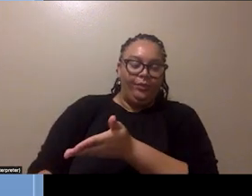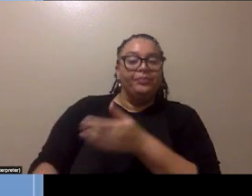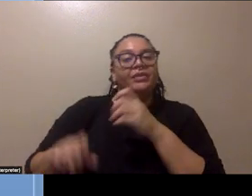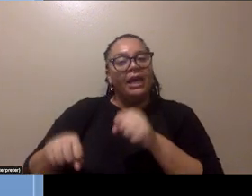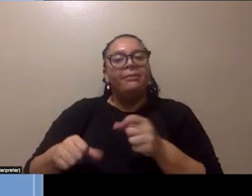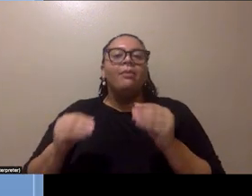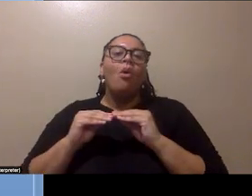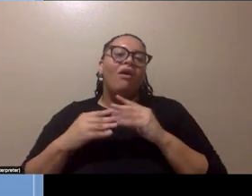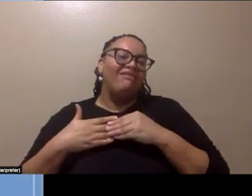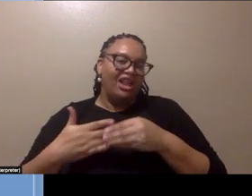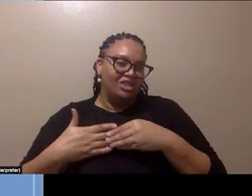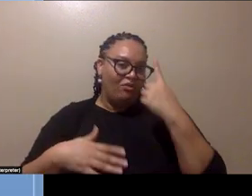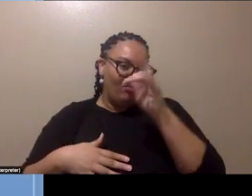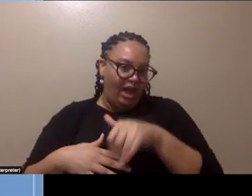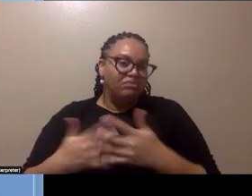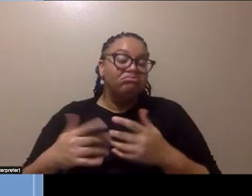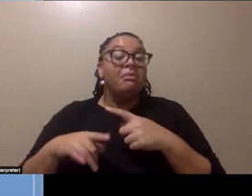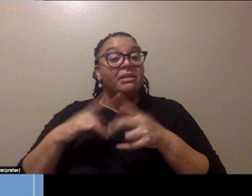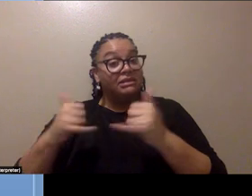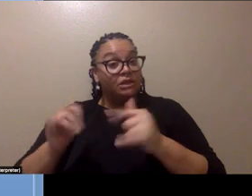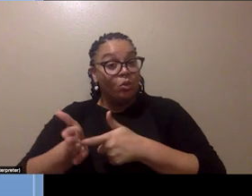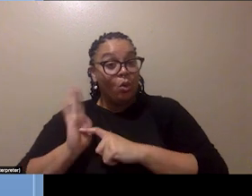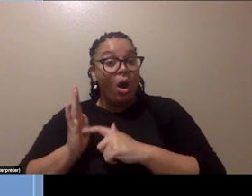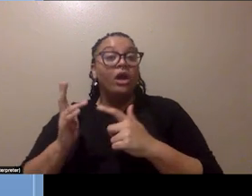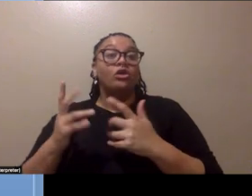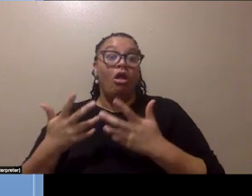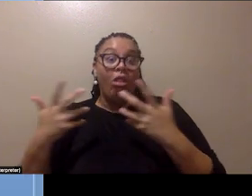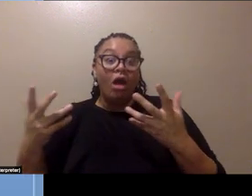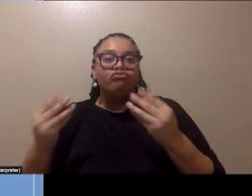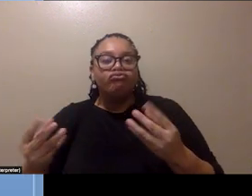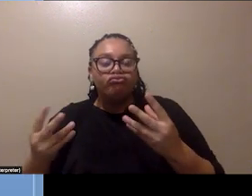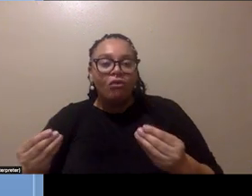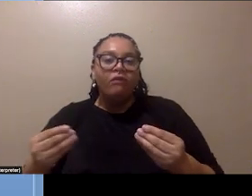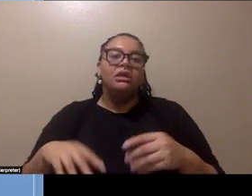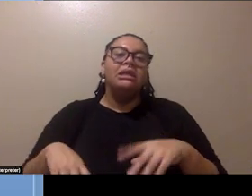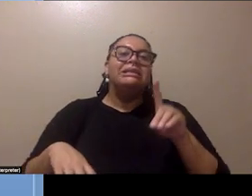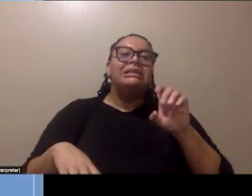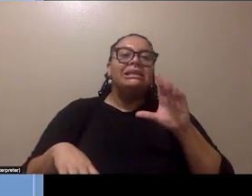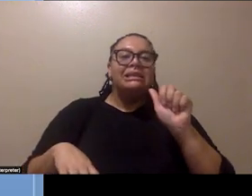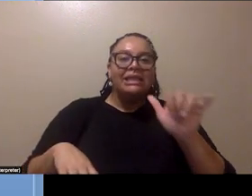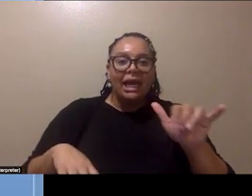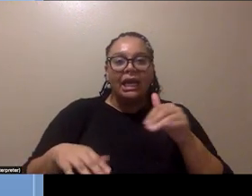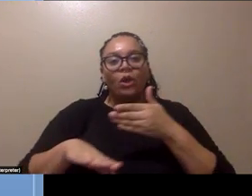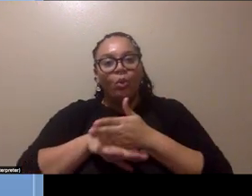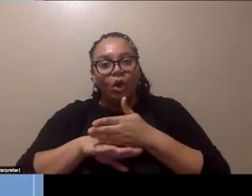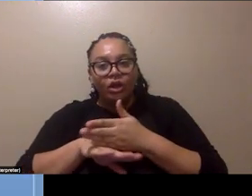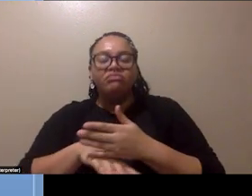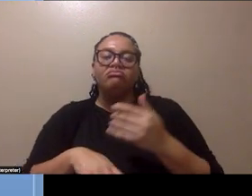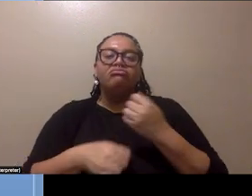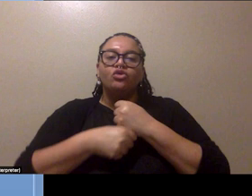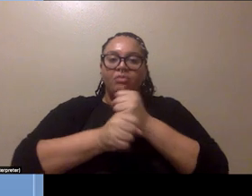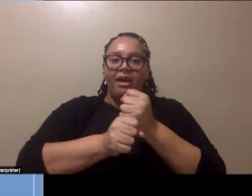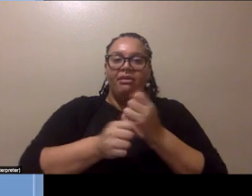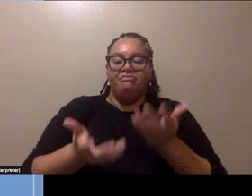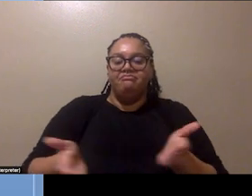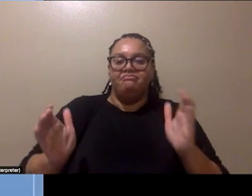existing cavities. So they can be a little bit more flexible in that way, but they do require much more softened and much more decayed wood in order